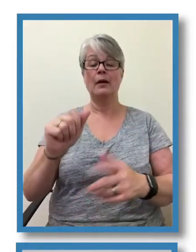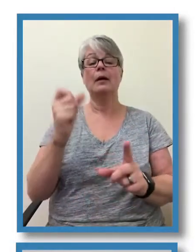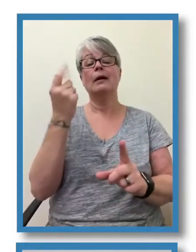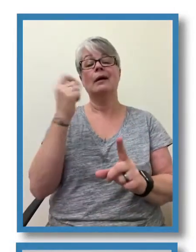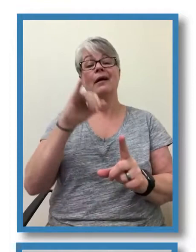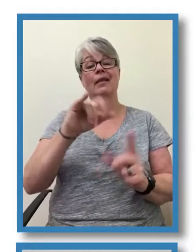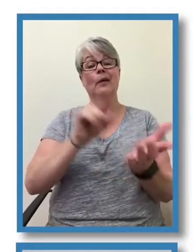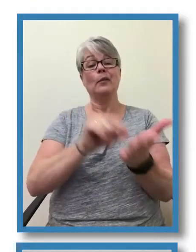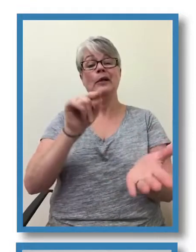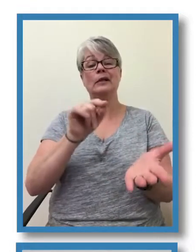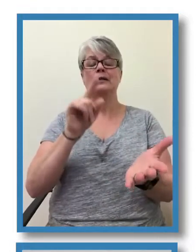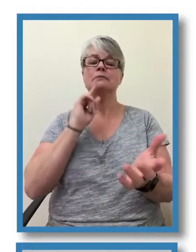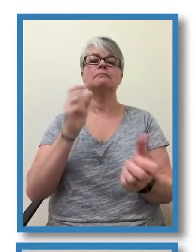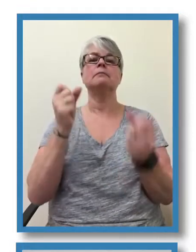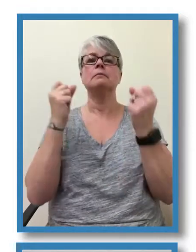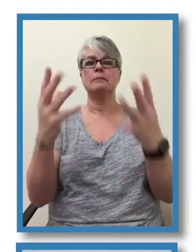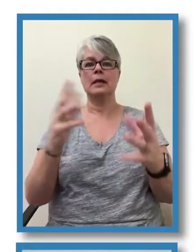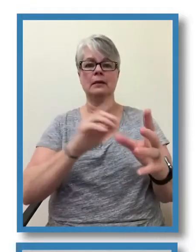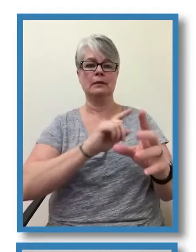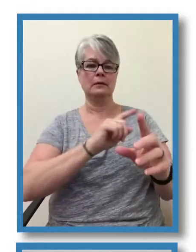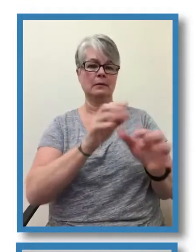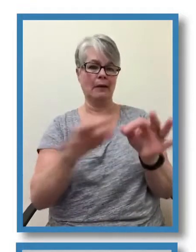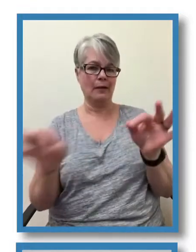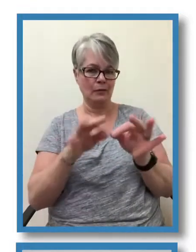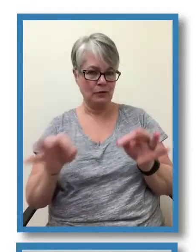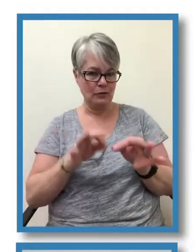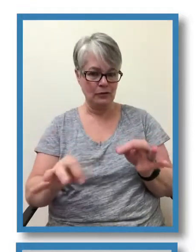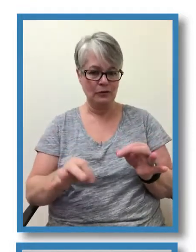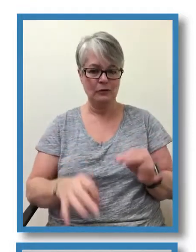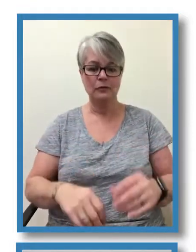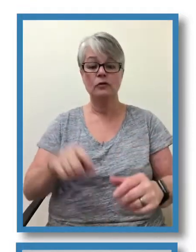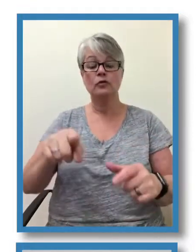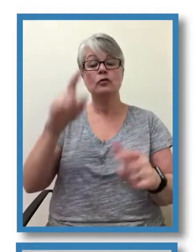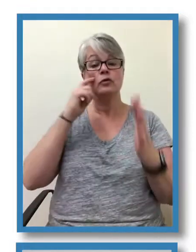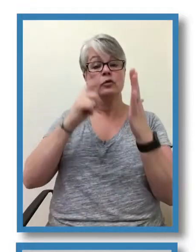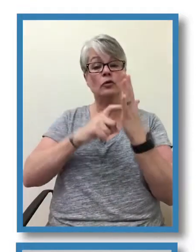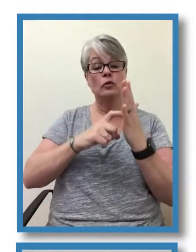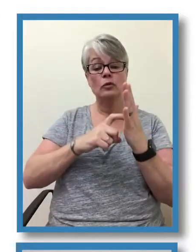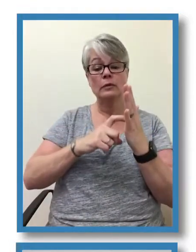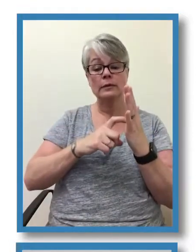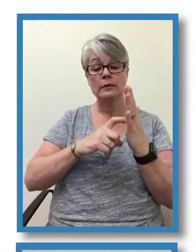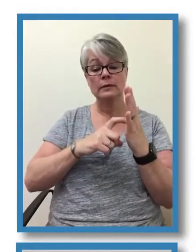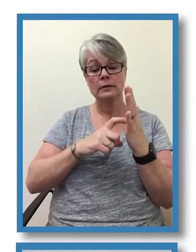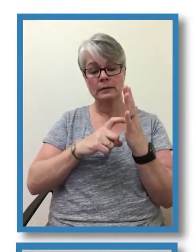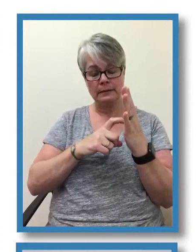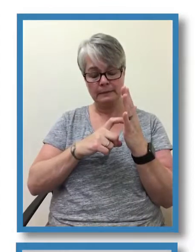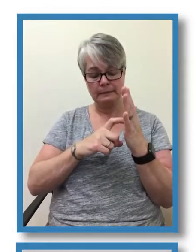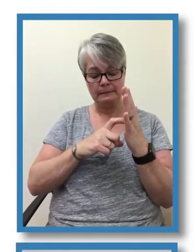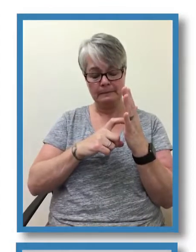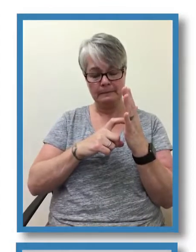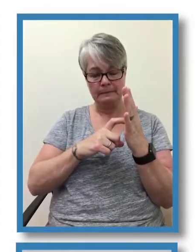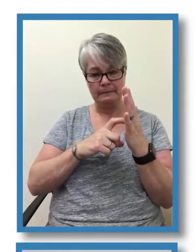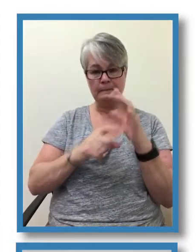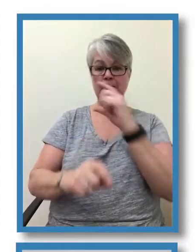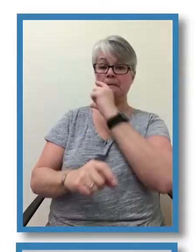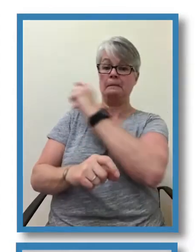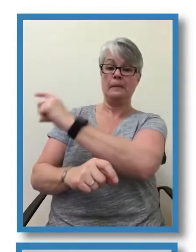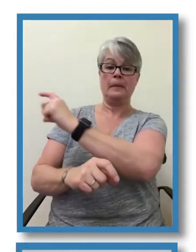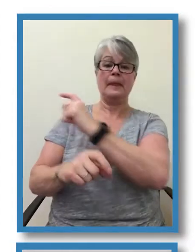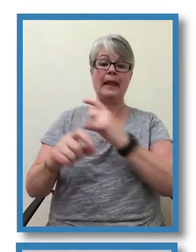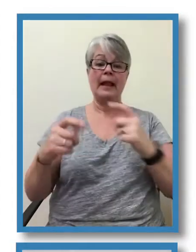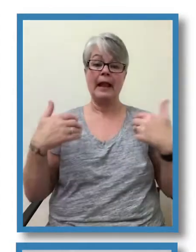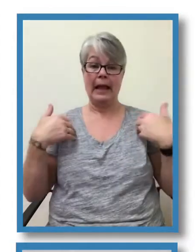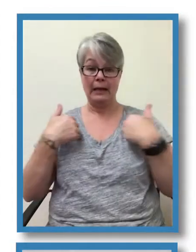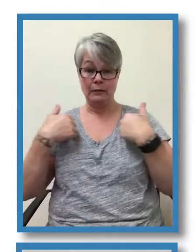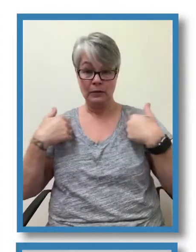animals. So usually we start with the animals and we go in an anti-clockwise direction. So we ask a person to name the animals,